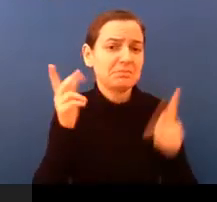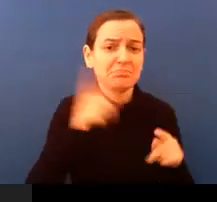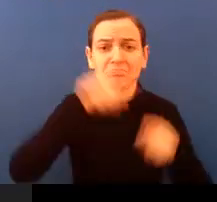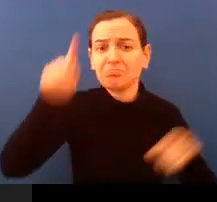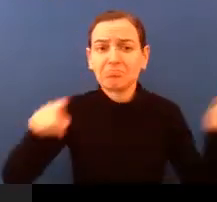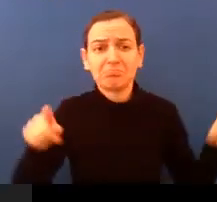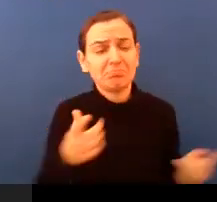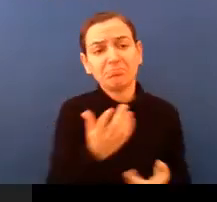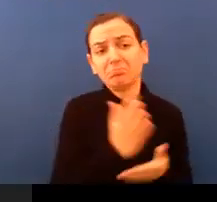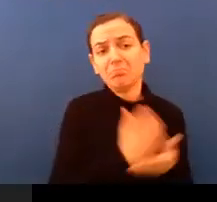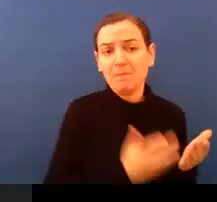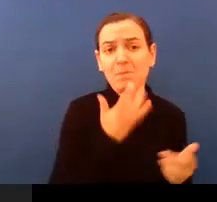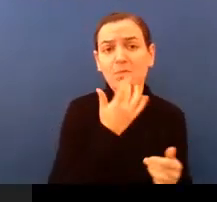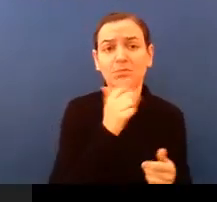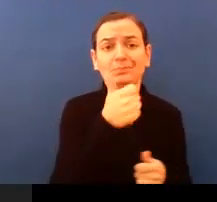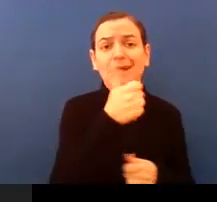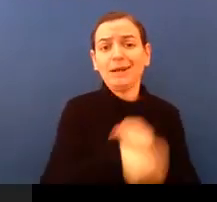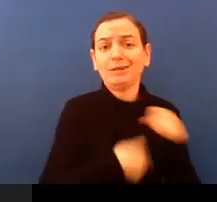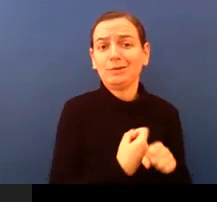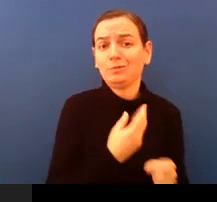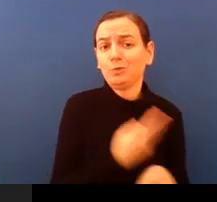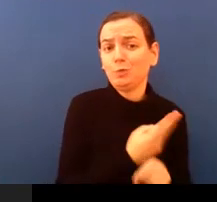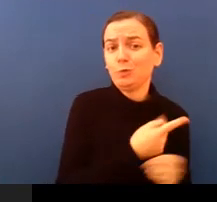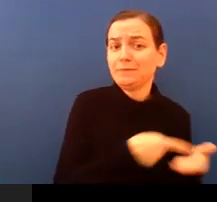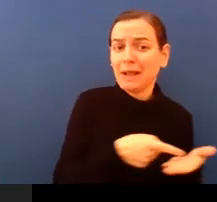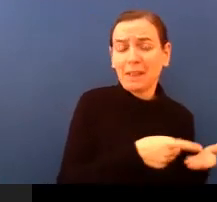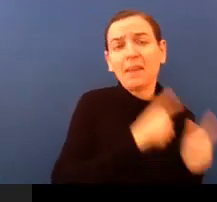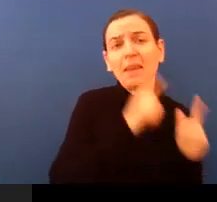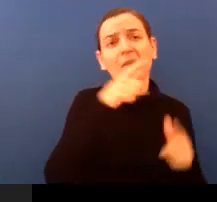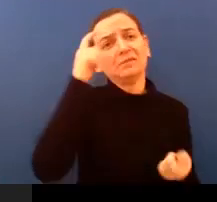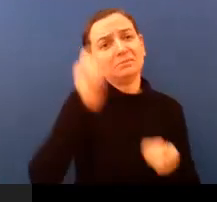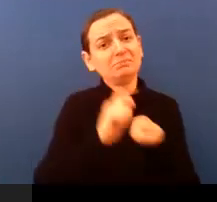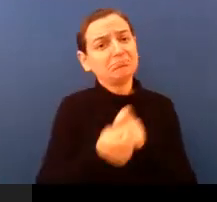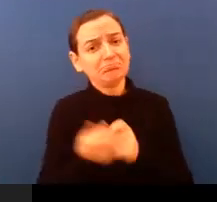Like to thank you for attending. I hope that this